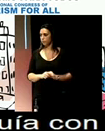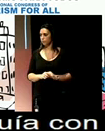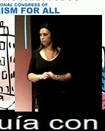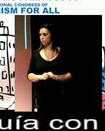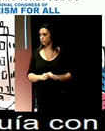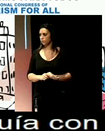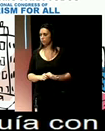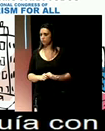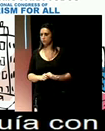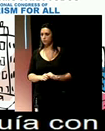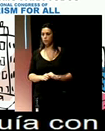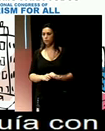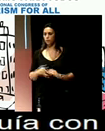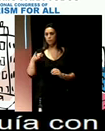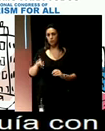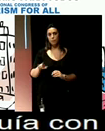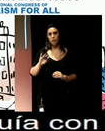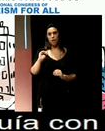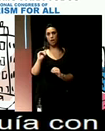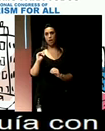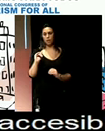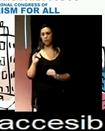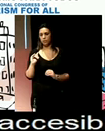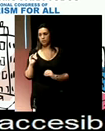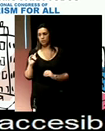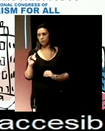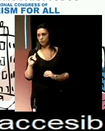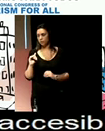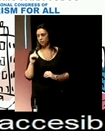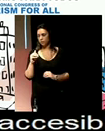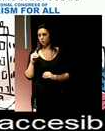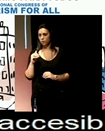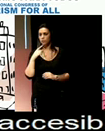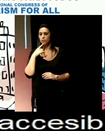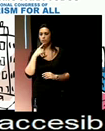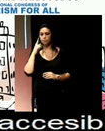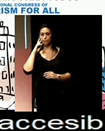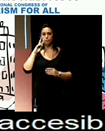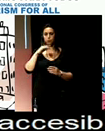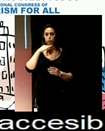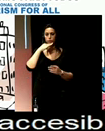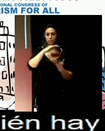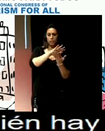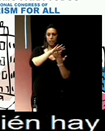There are also good signs of change in the domain of cultural venues.